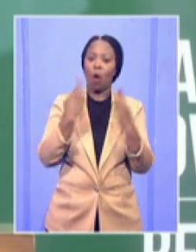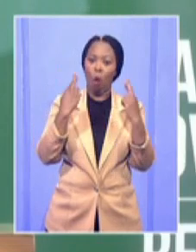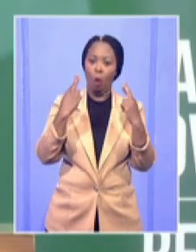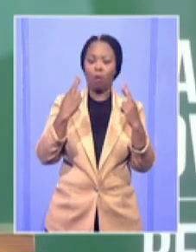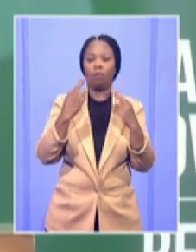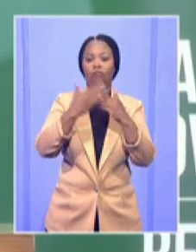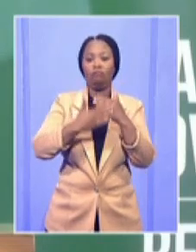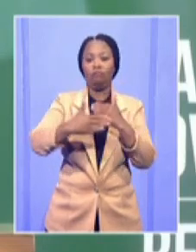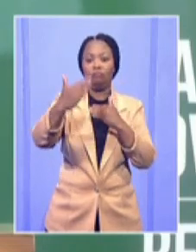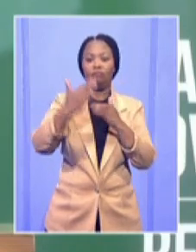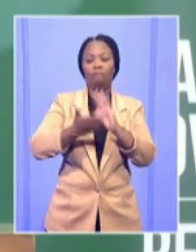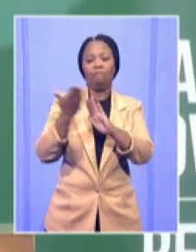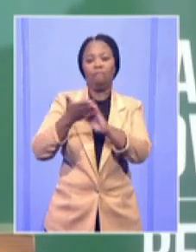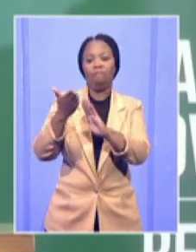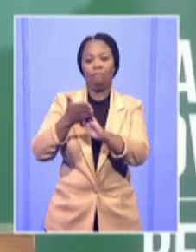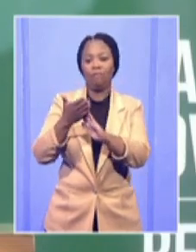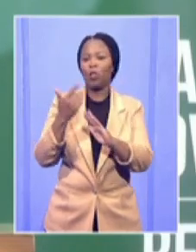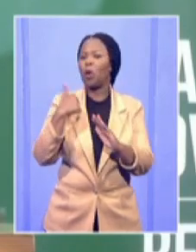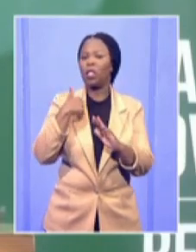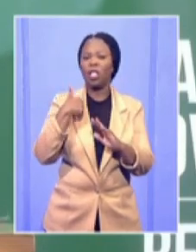So we don't have a choice.